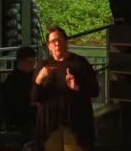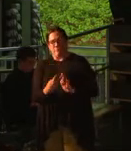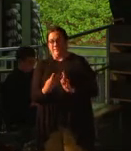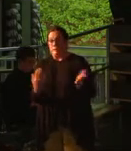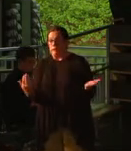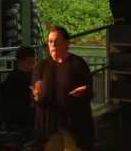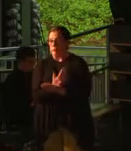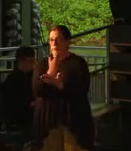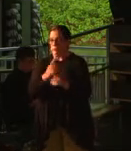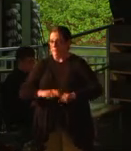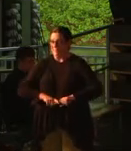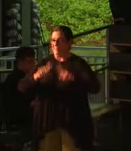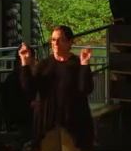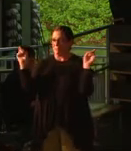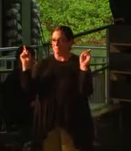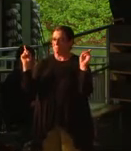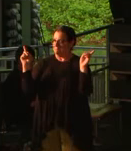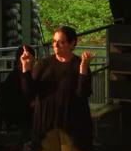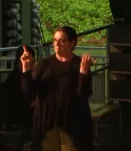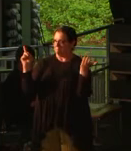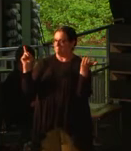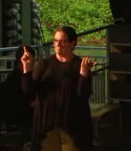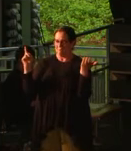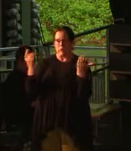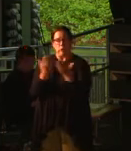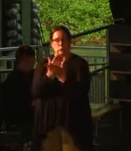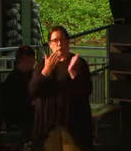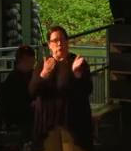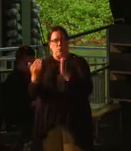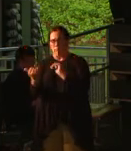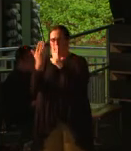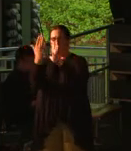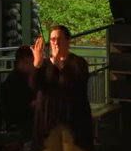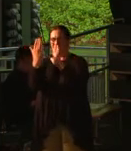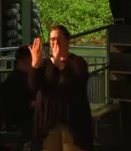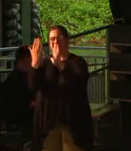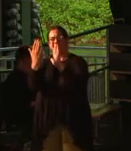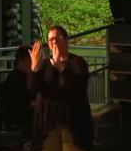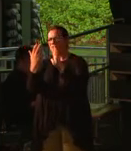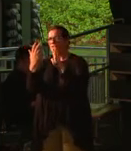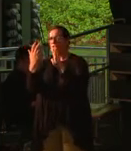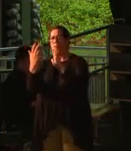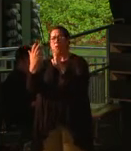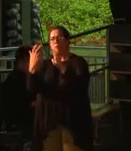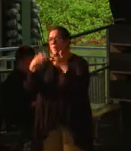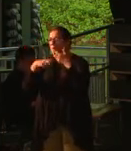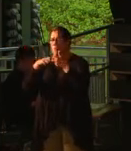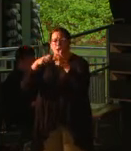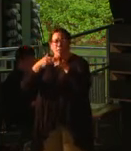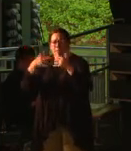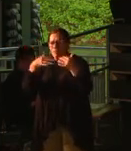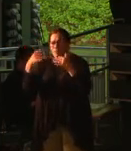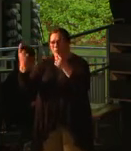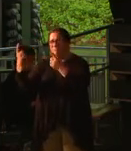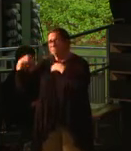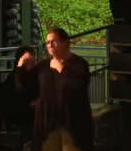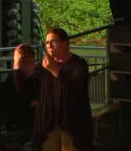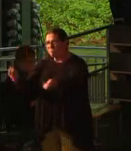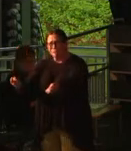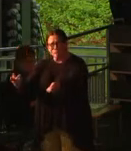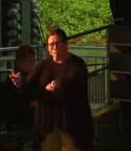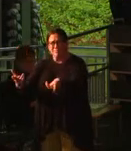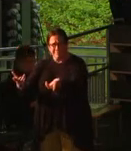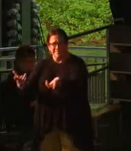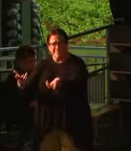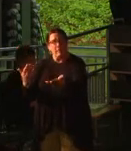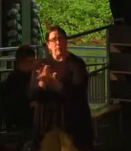fresh and different, and gave them a new way to think about a very old problem. One of the best things about